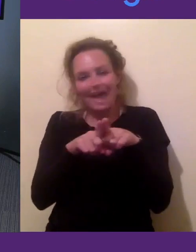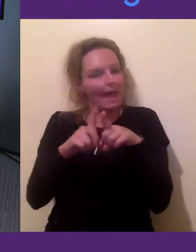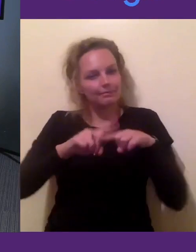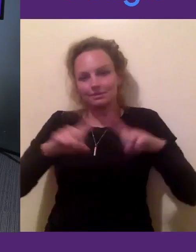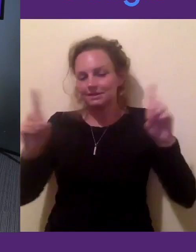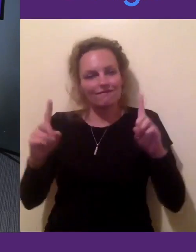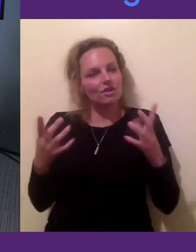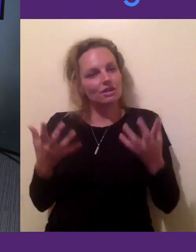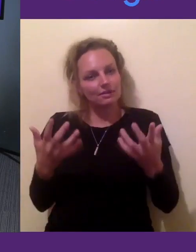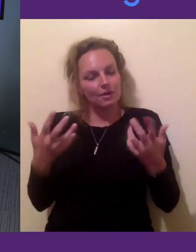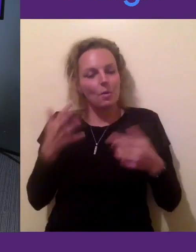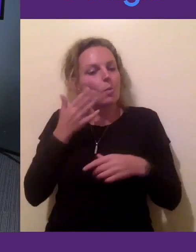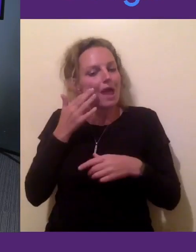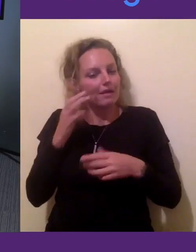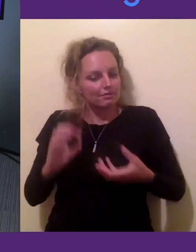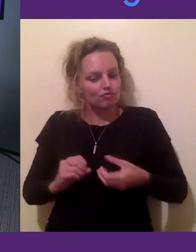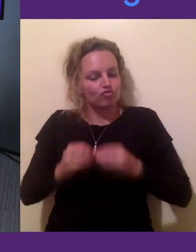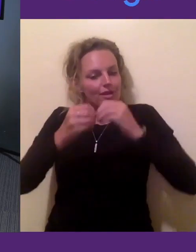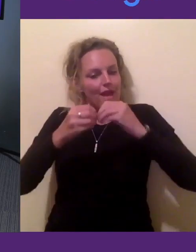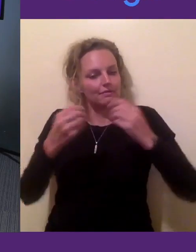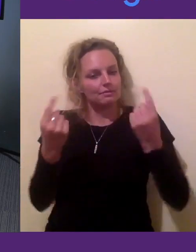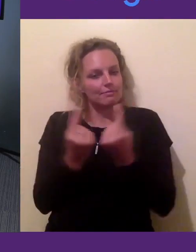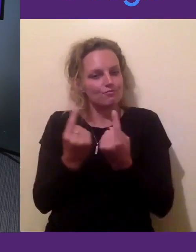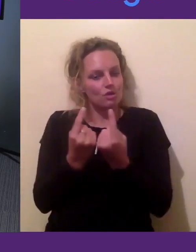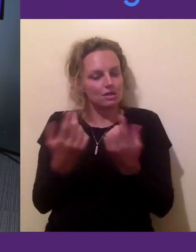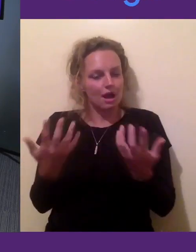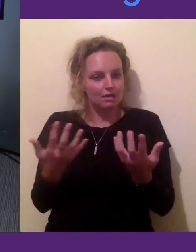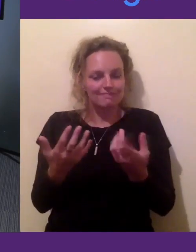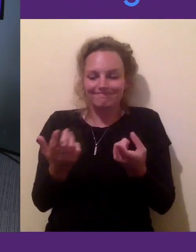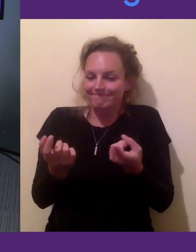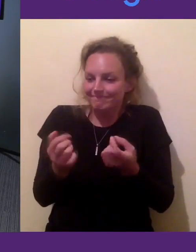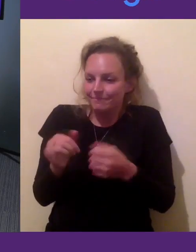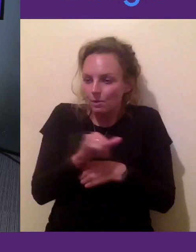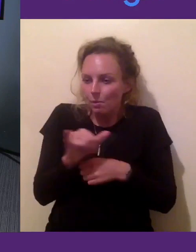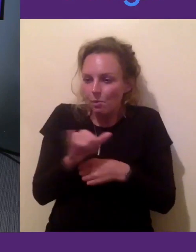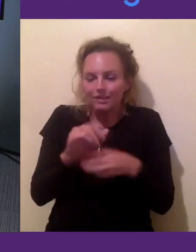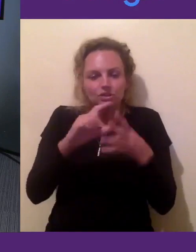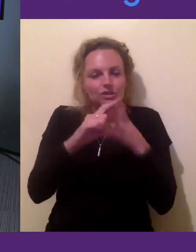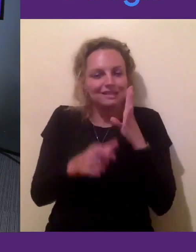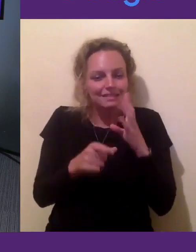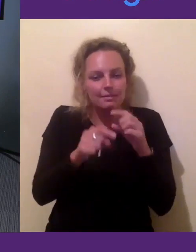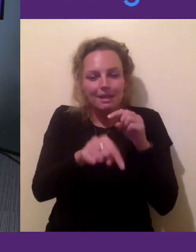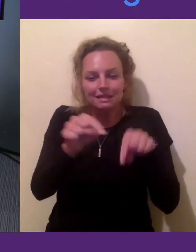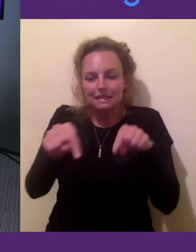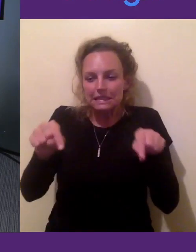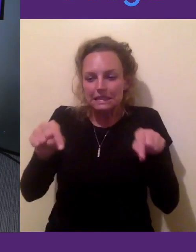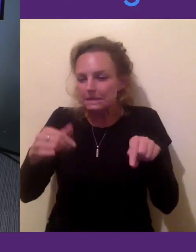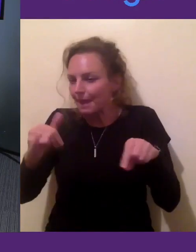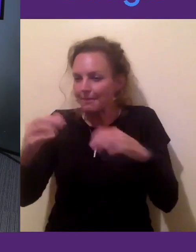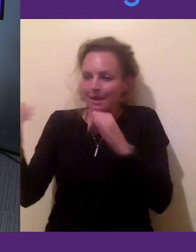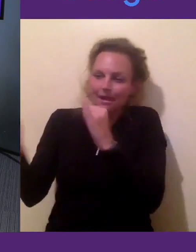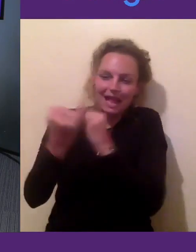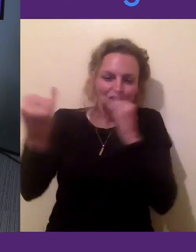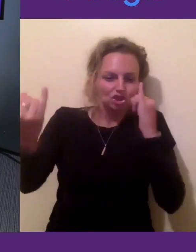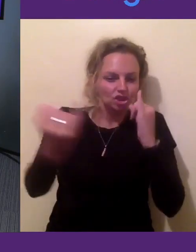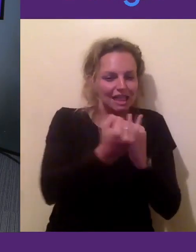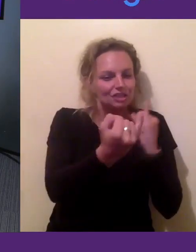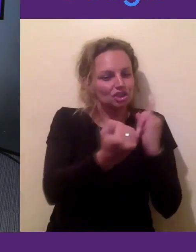creating a product? What disabilities might run up against each other, for